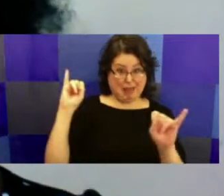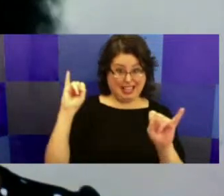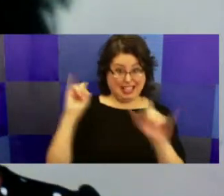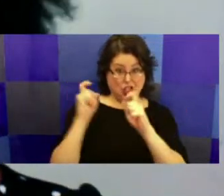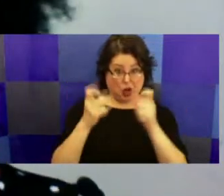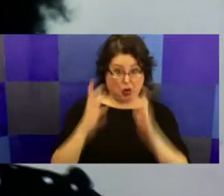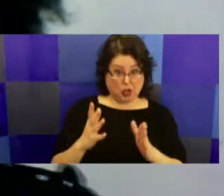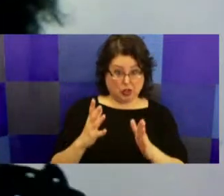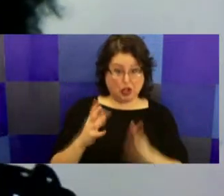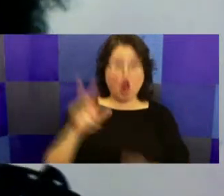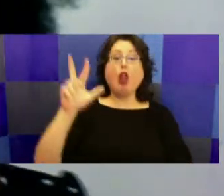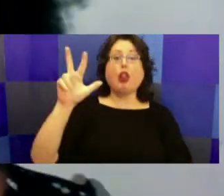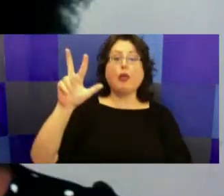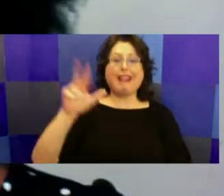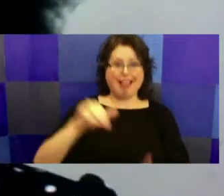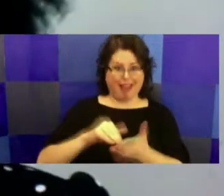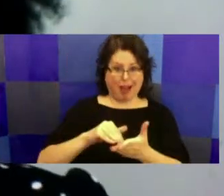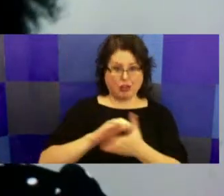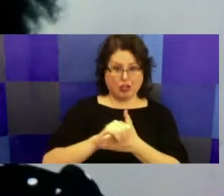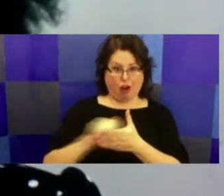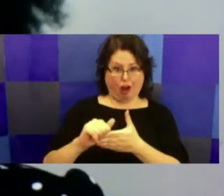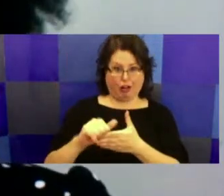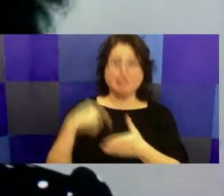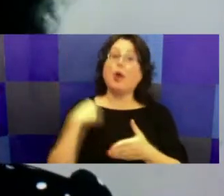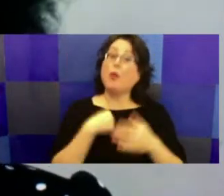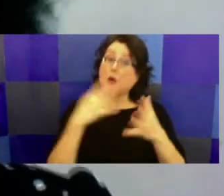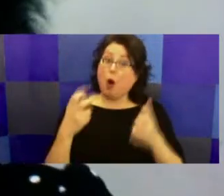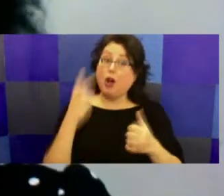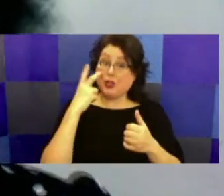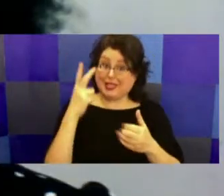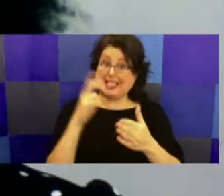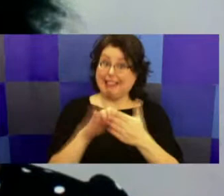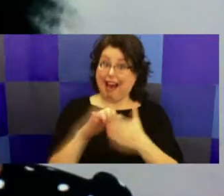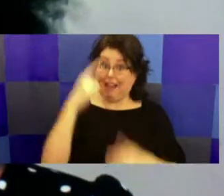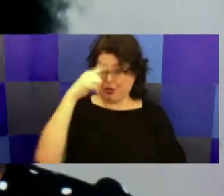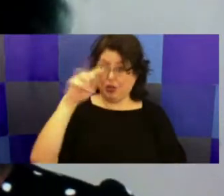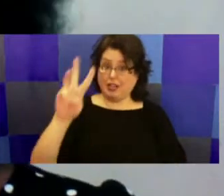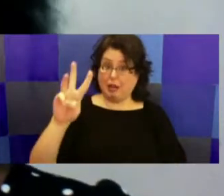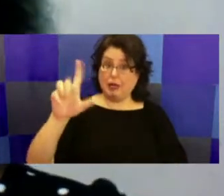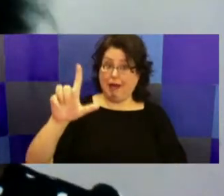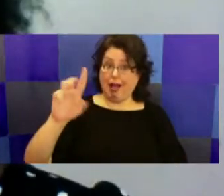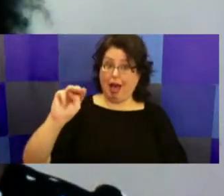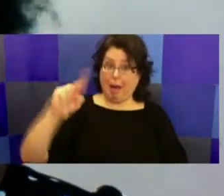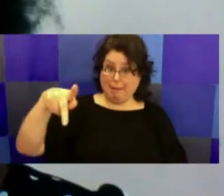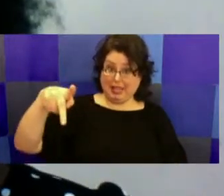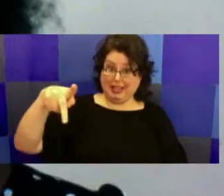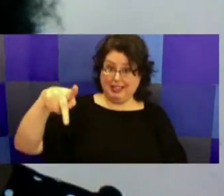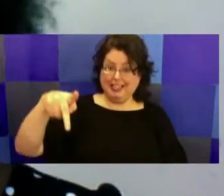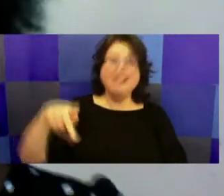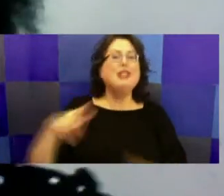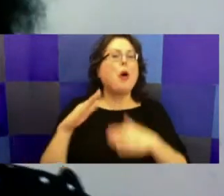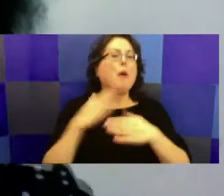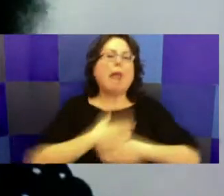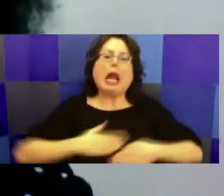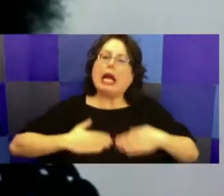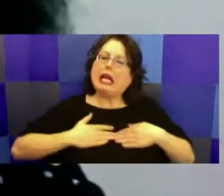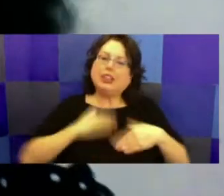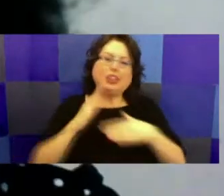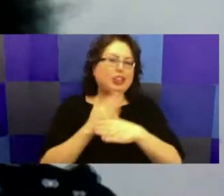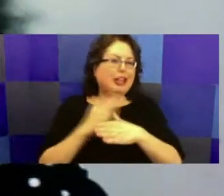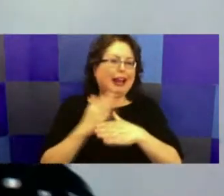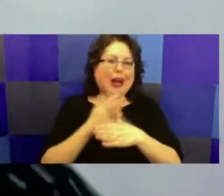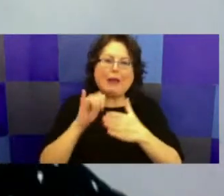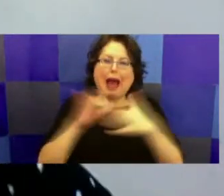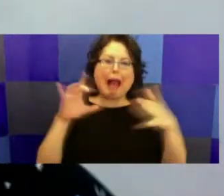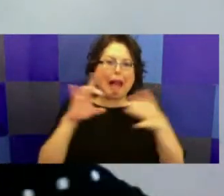$3,000. We would love to see that for WLMP. And so please share the link and the opportunity with friends